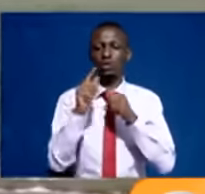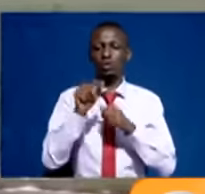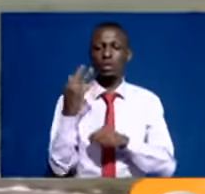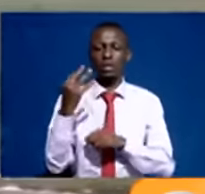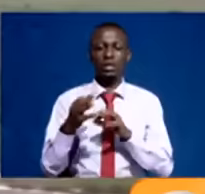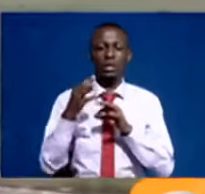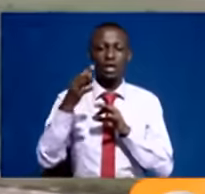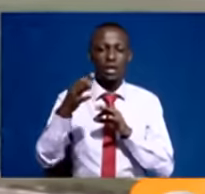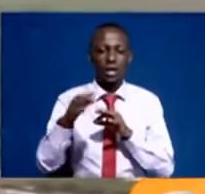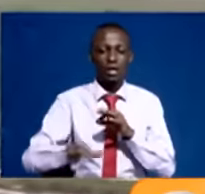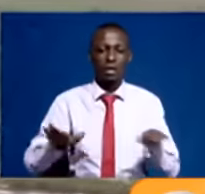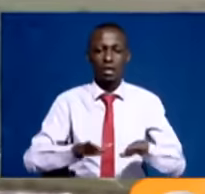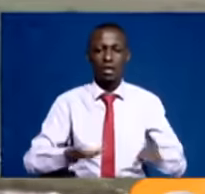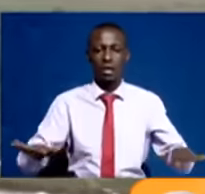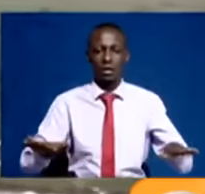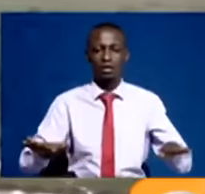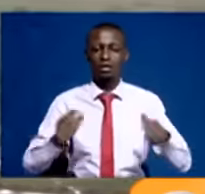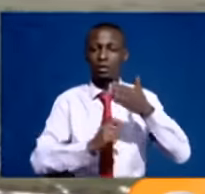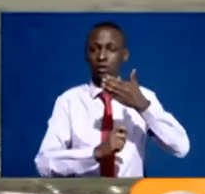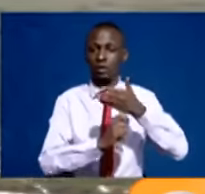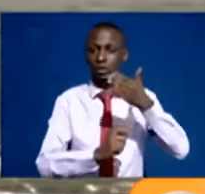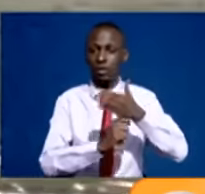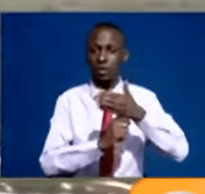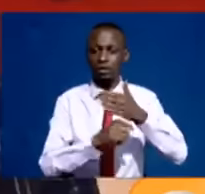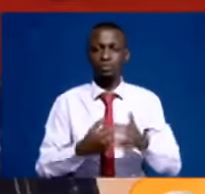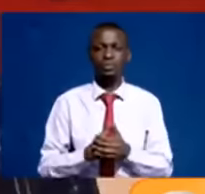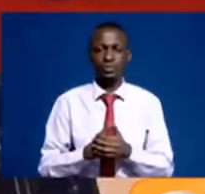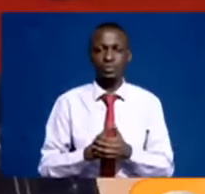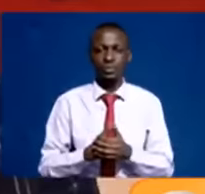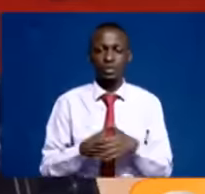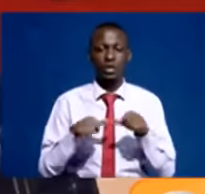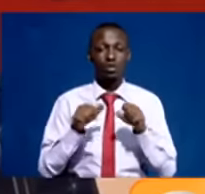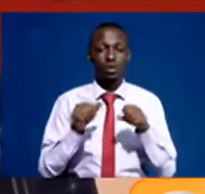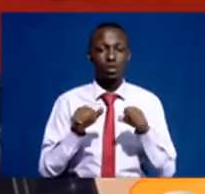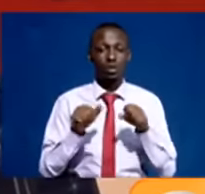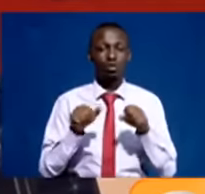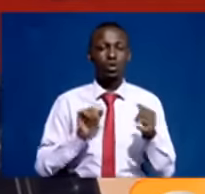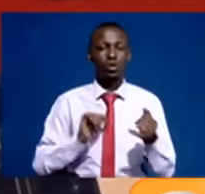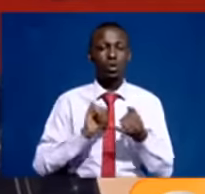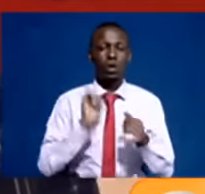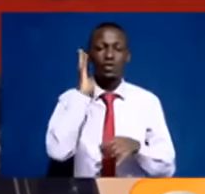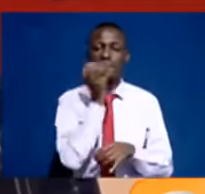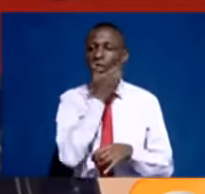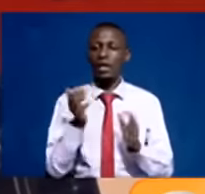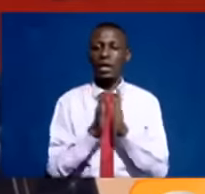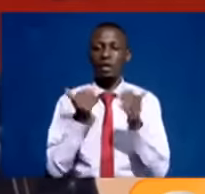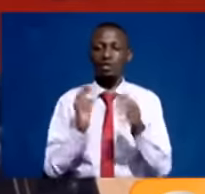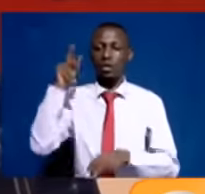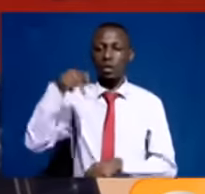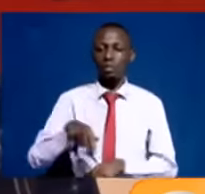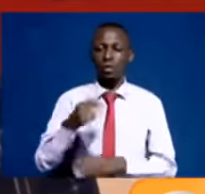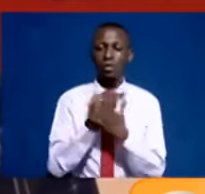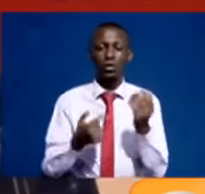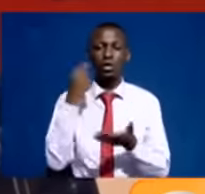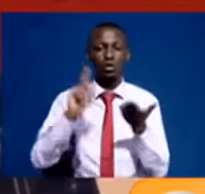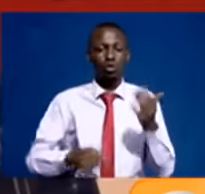hectares piece of land in Taita Taveta. Mama Ngina and the former Taveta MP Basil Criticos claim to be the joint owners of the piece